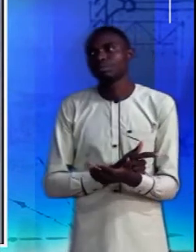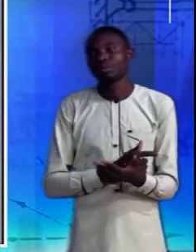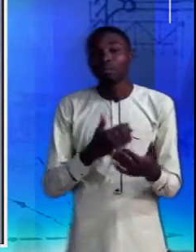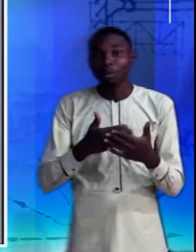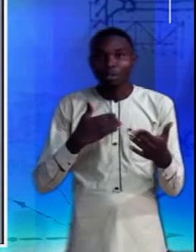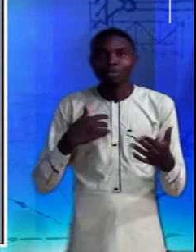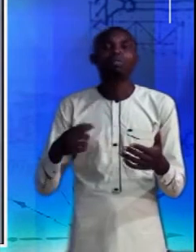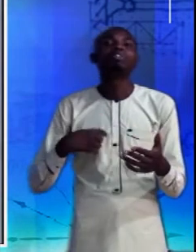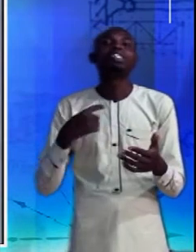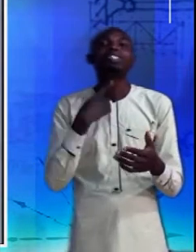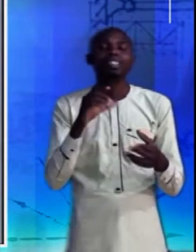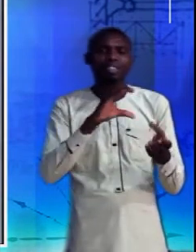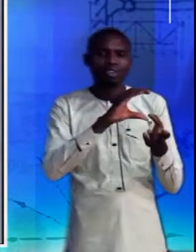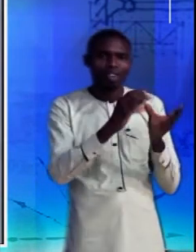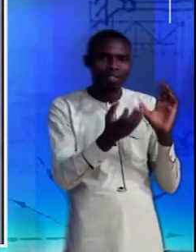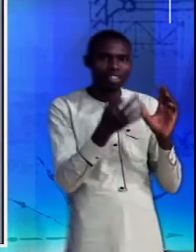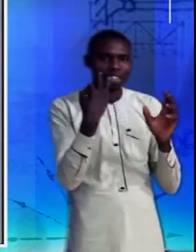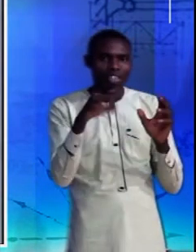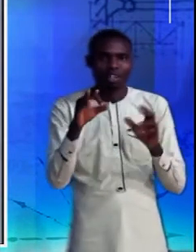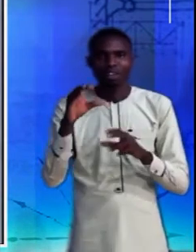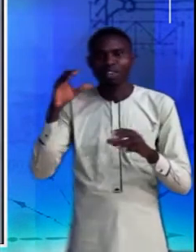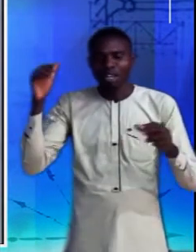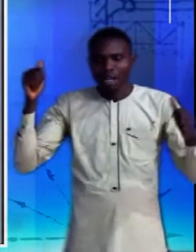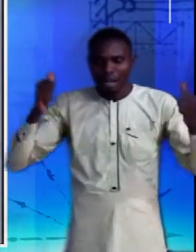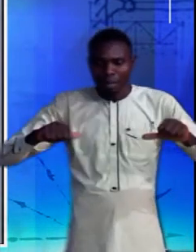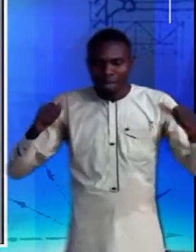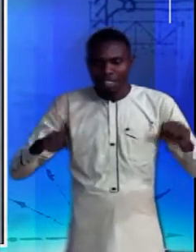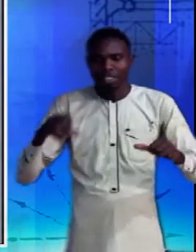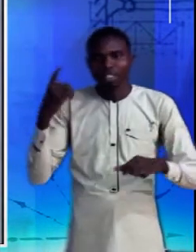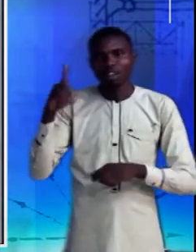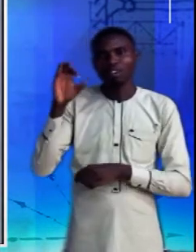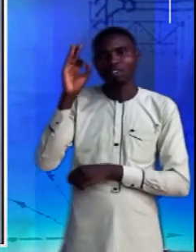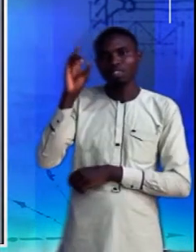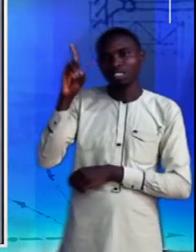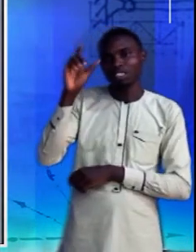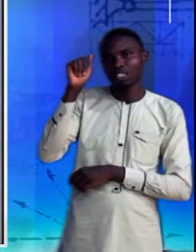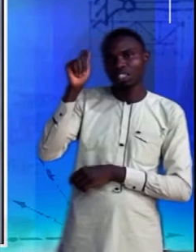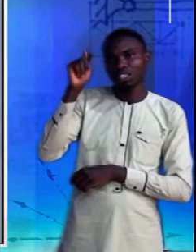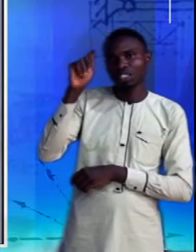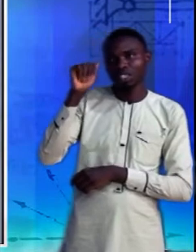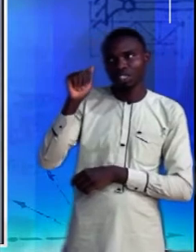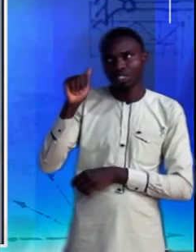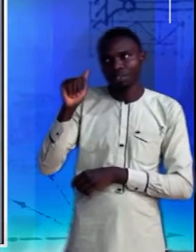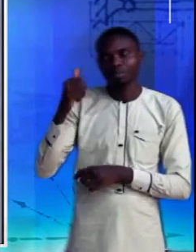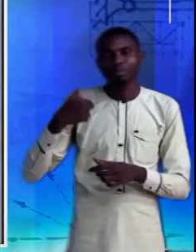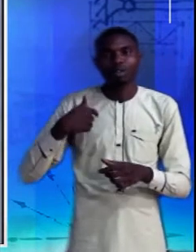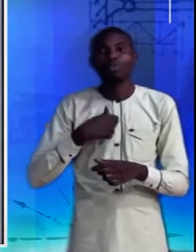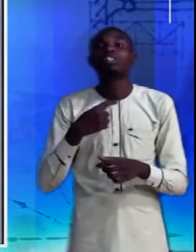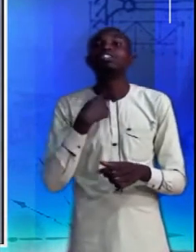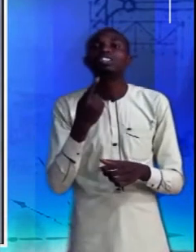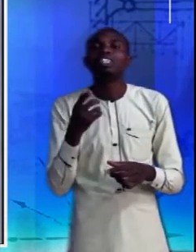meters, where we said that meter are classified into various classes. One, we